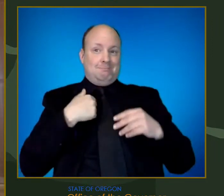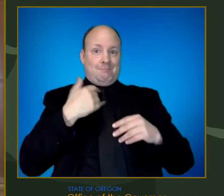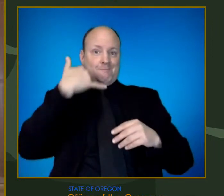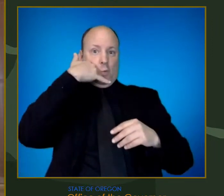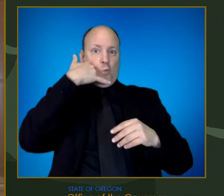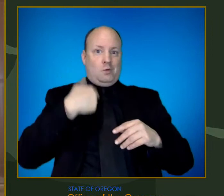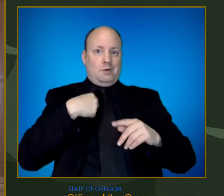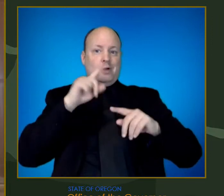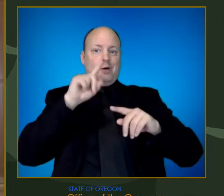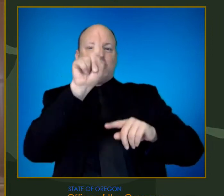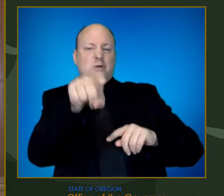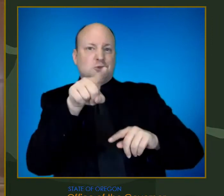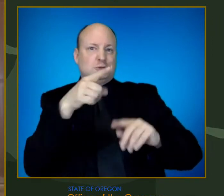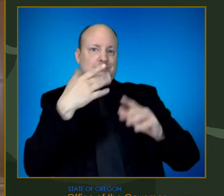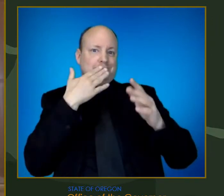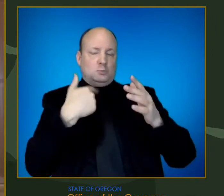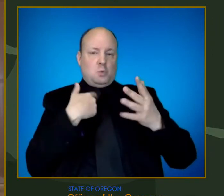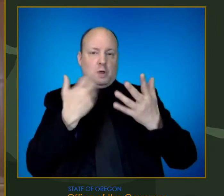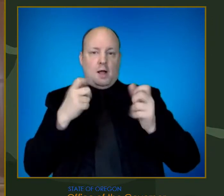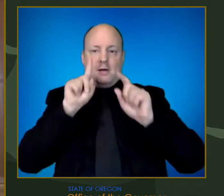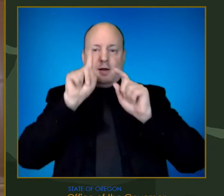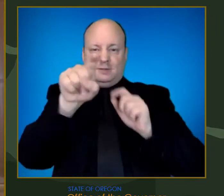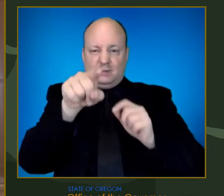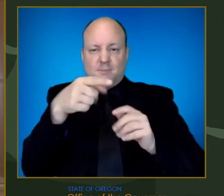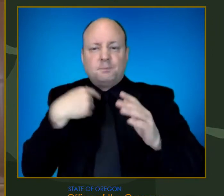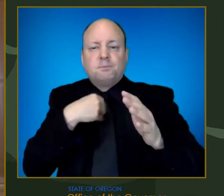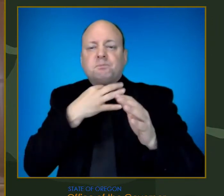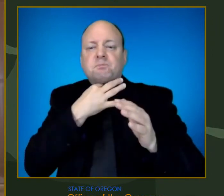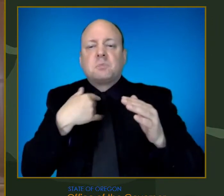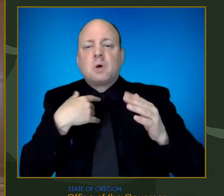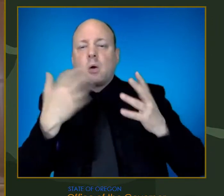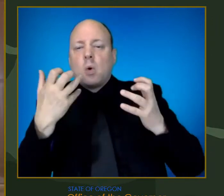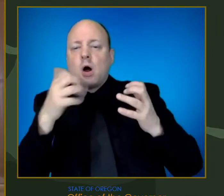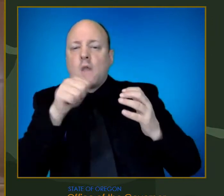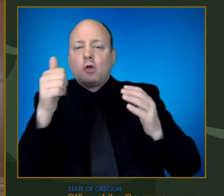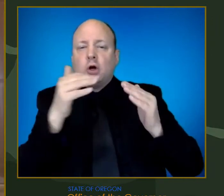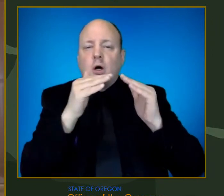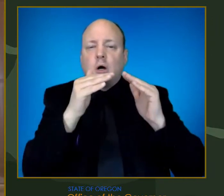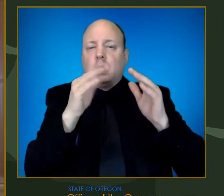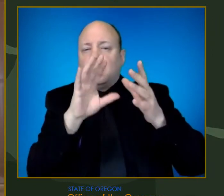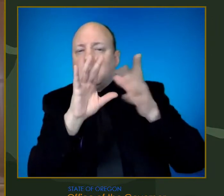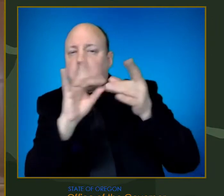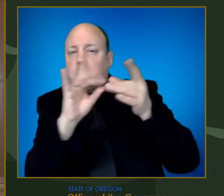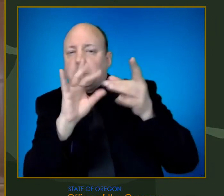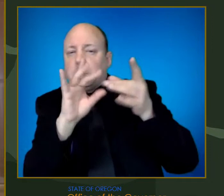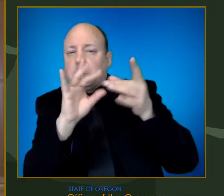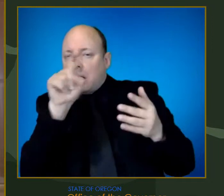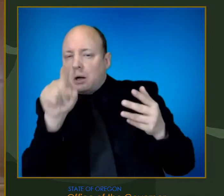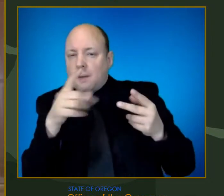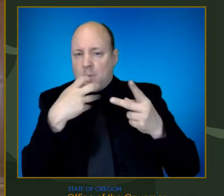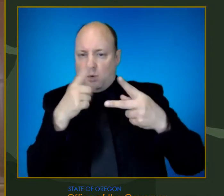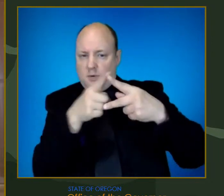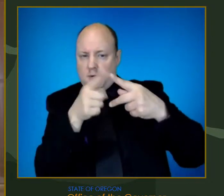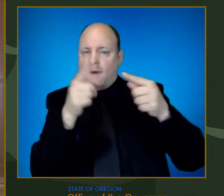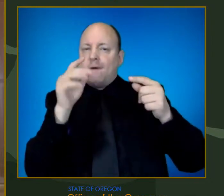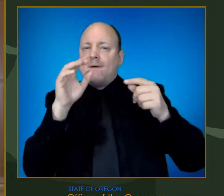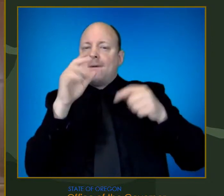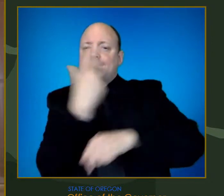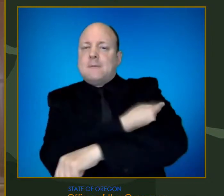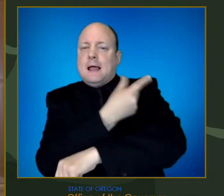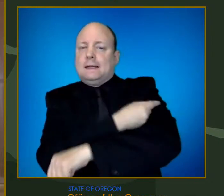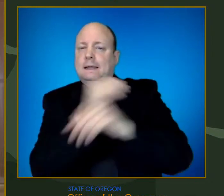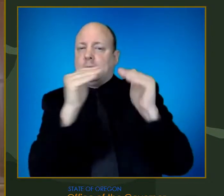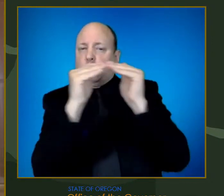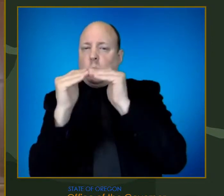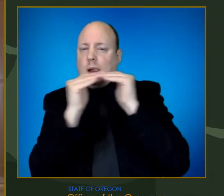couple of questions, a quick follow-up after the first answer. In regards to vaccine equity, what do you think is the driving force? Is it